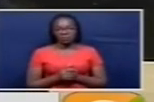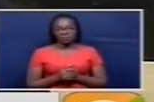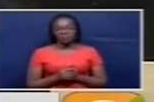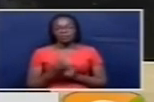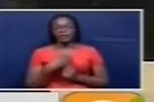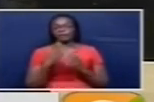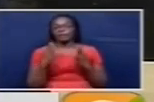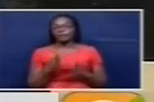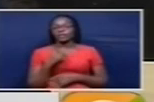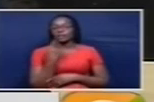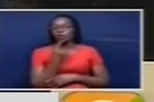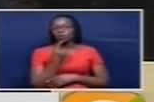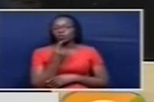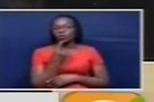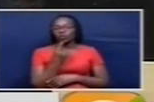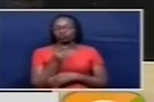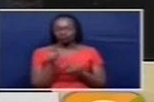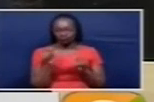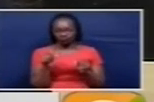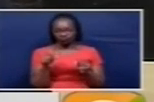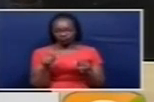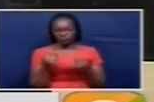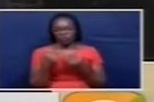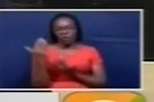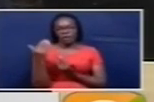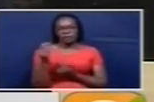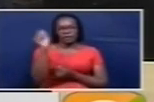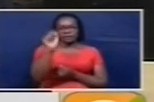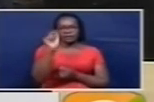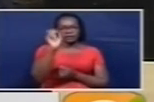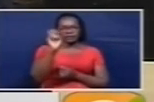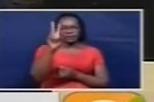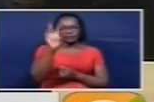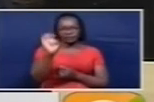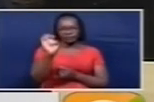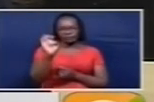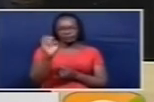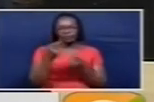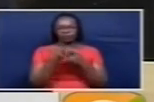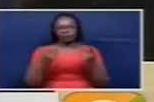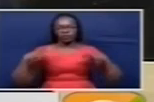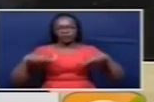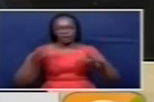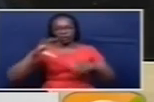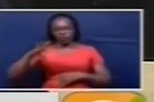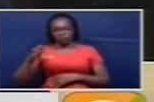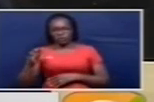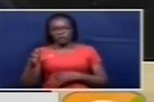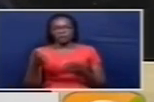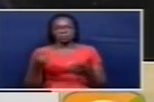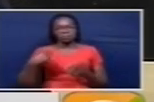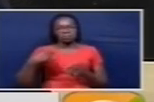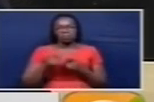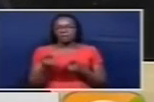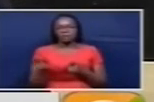guests in studio tonight, who are expecting Steve Mbogo, who is the ODM parliamentary aspirant for Starehe constituency. He has not